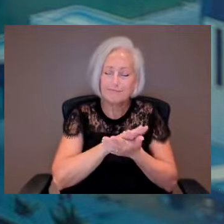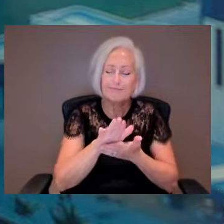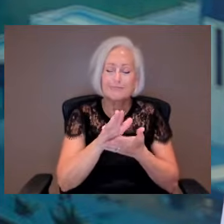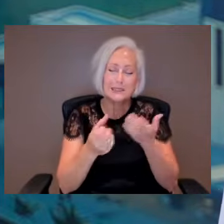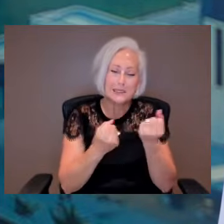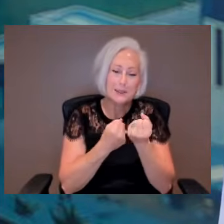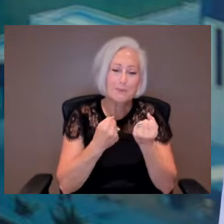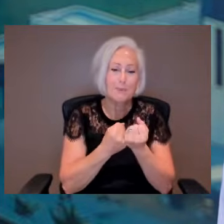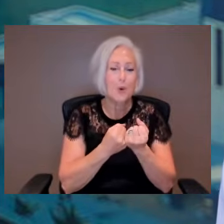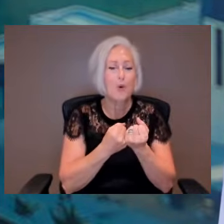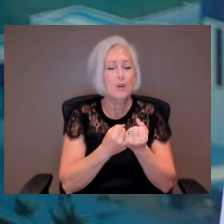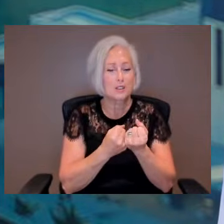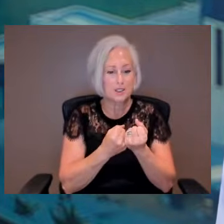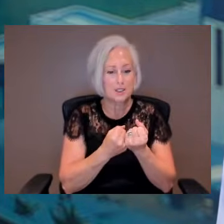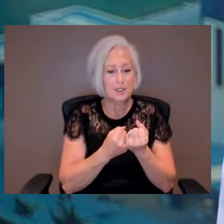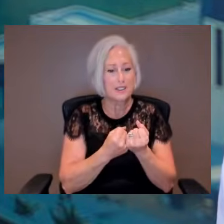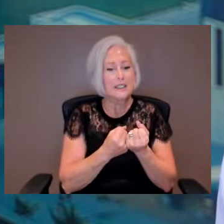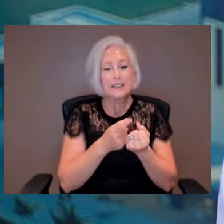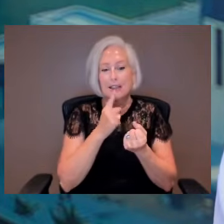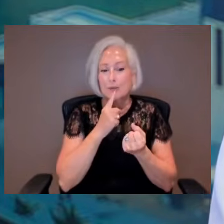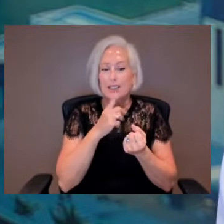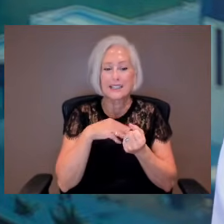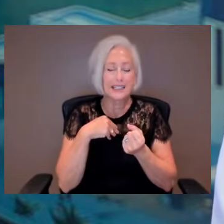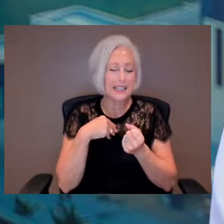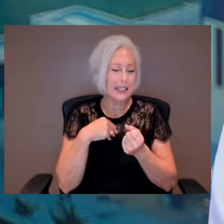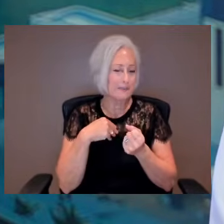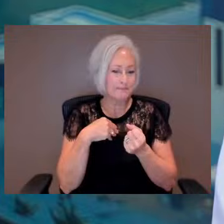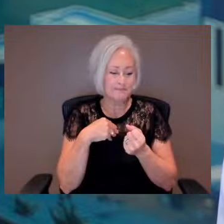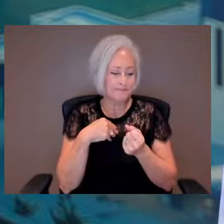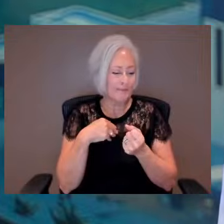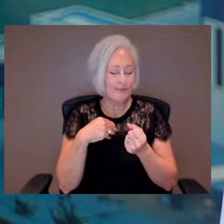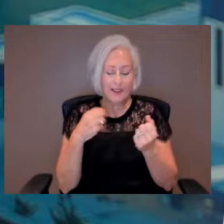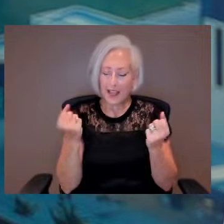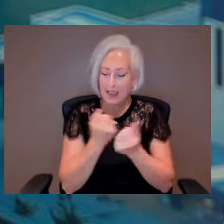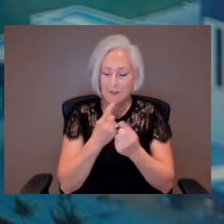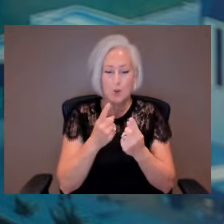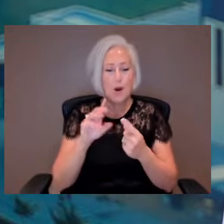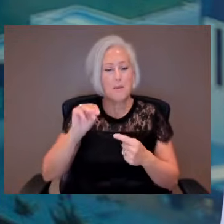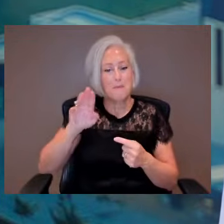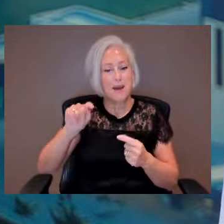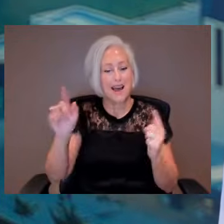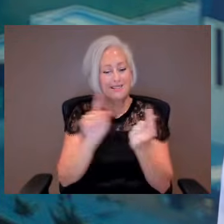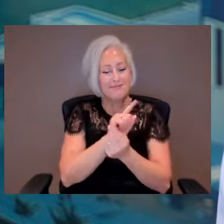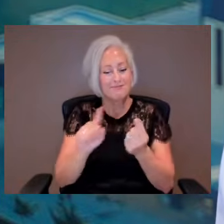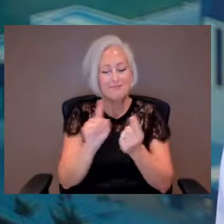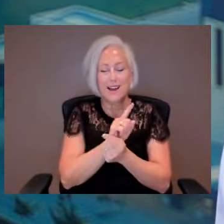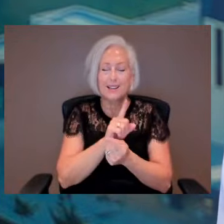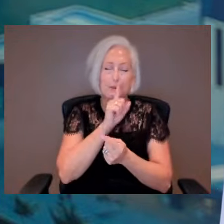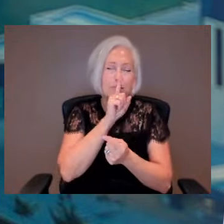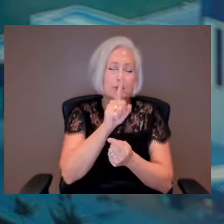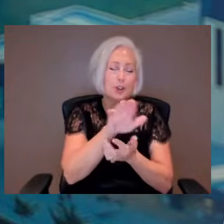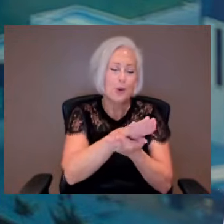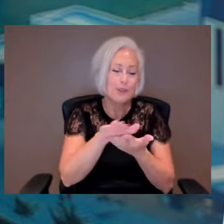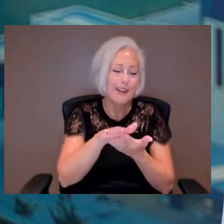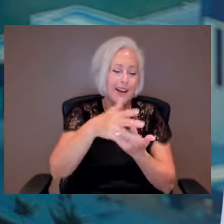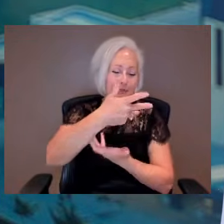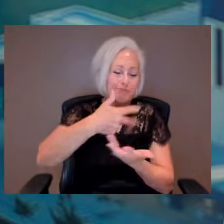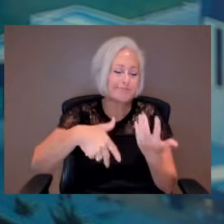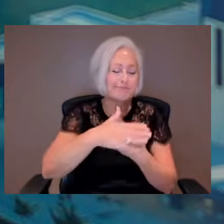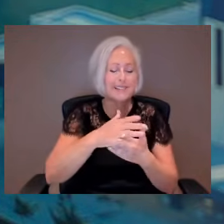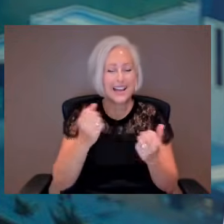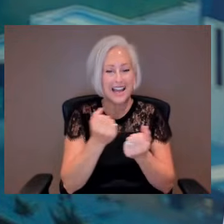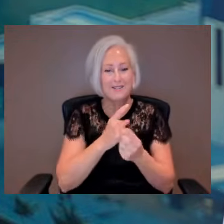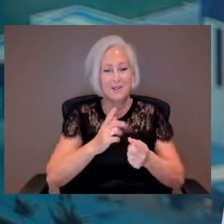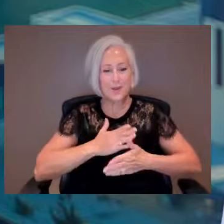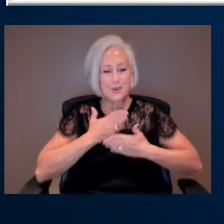generous with all of the, everyone he came into contact with at the cancer center. So I know everyone was genuinely happy to show up for